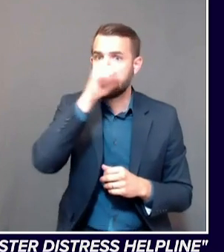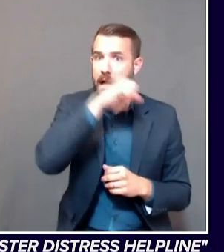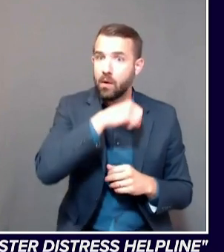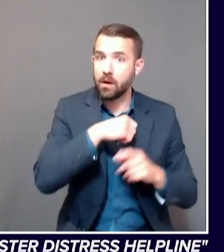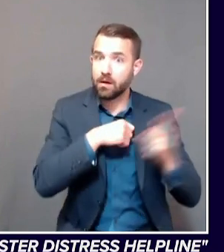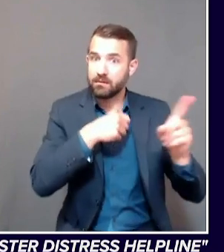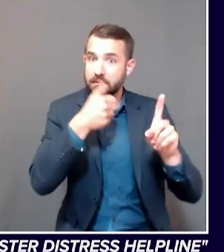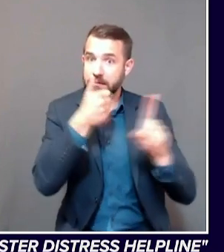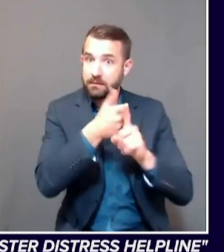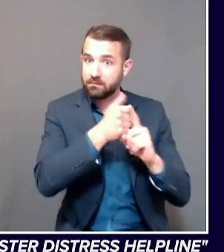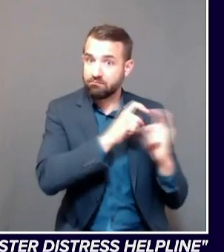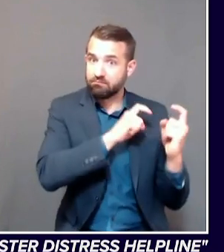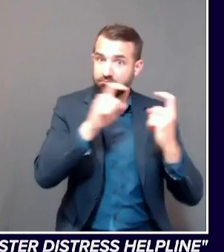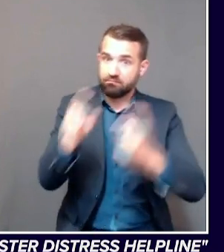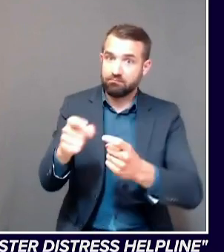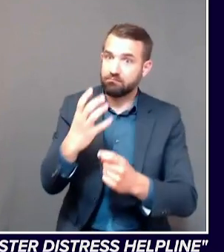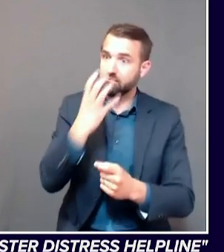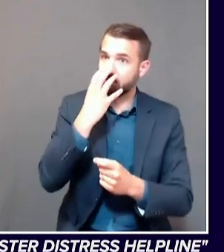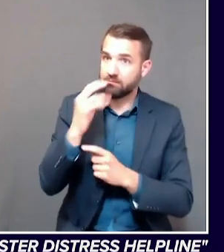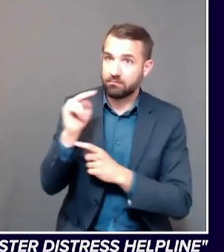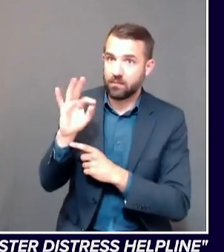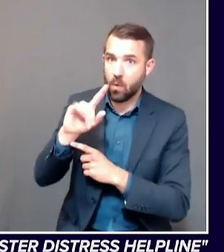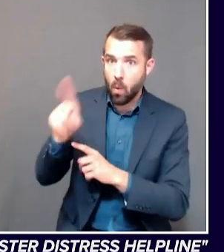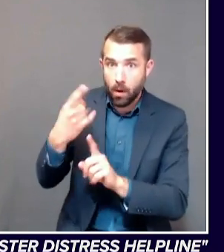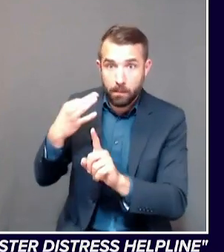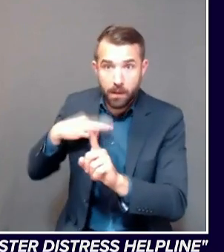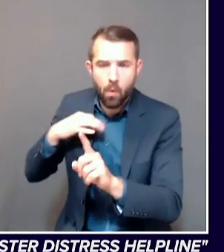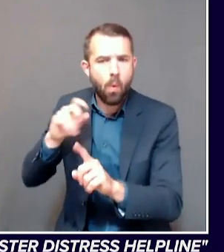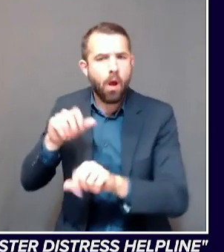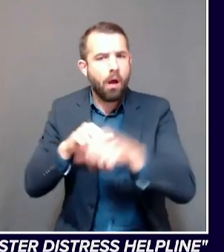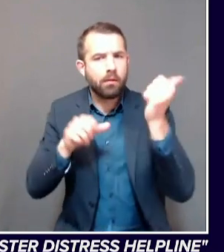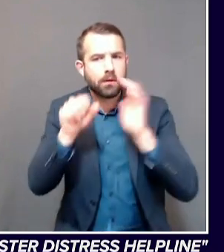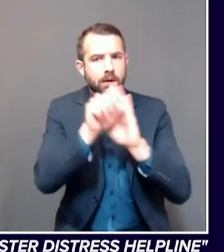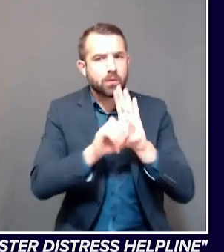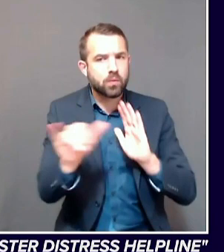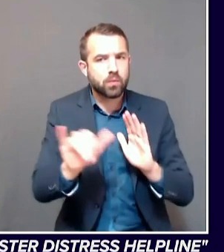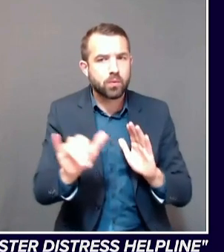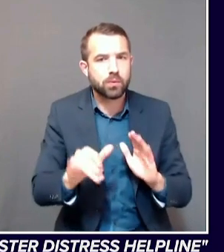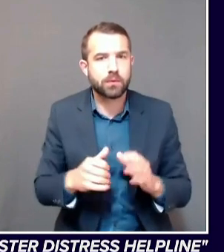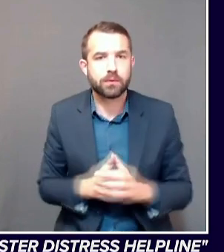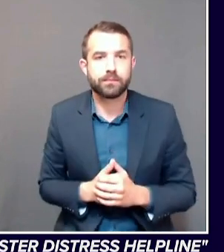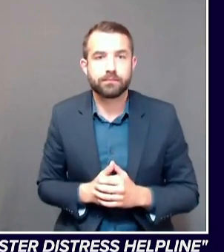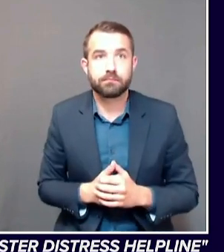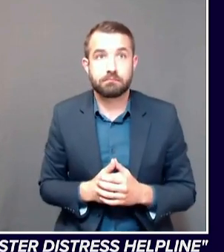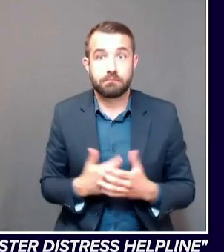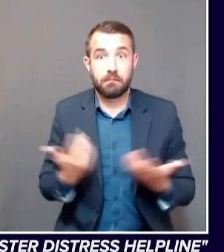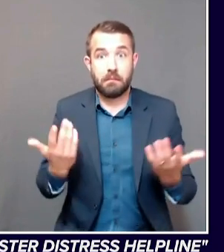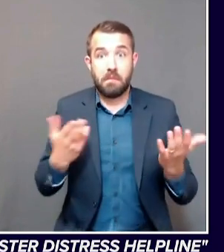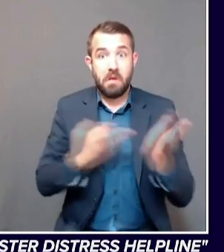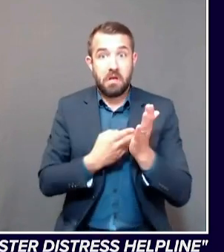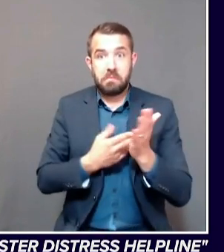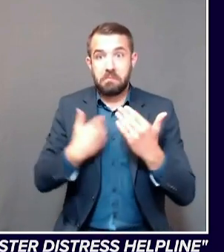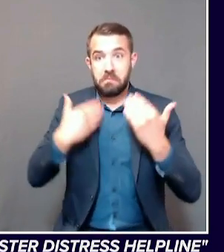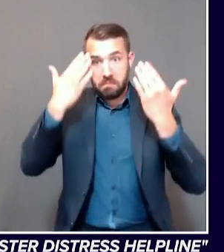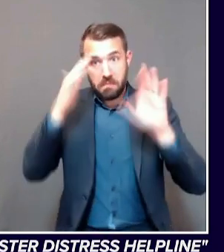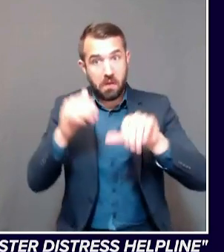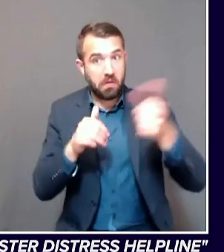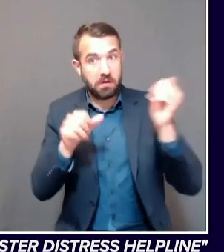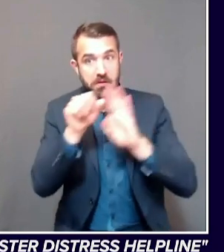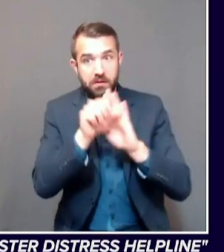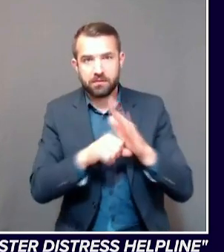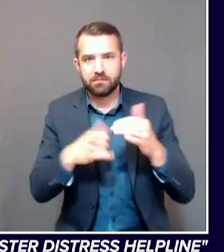why Maine? I'm not sure the other states that they may have donated to, but we are incredibly thankful for their generous